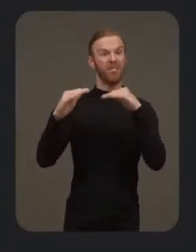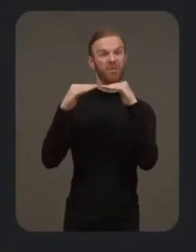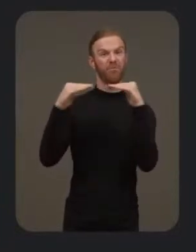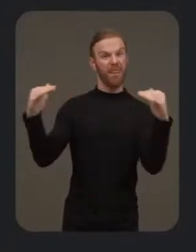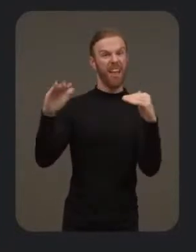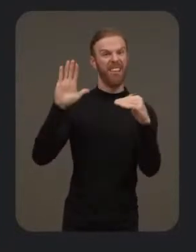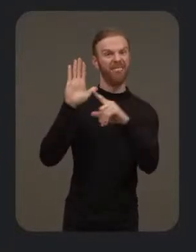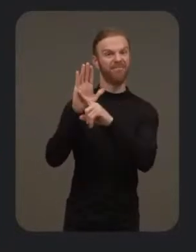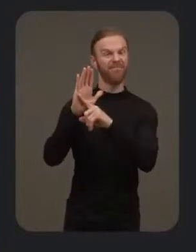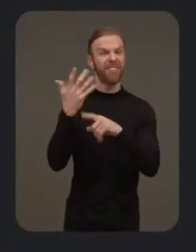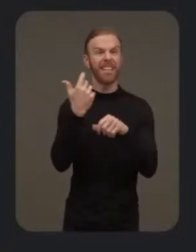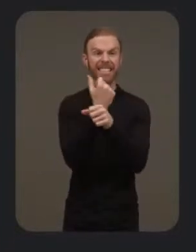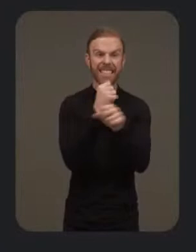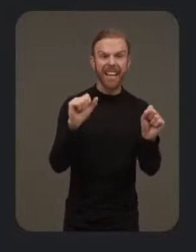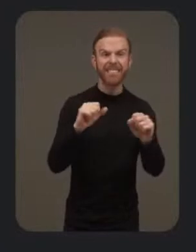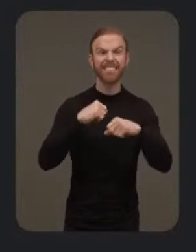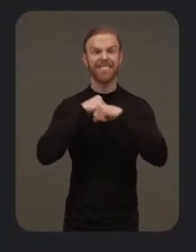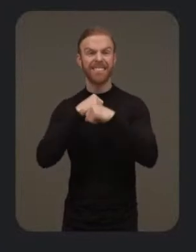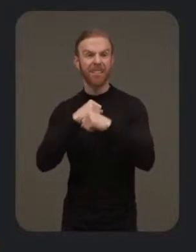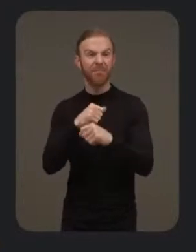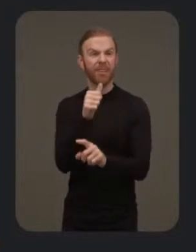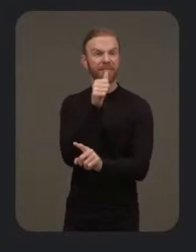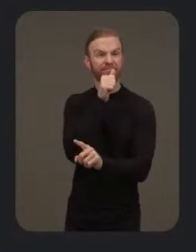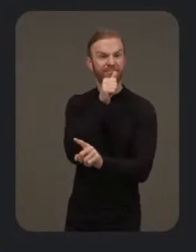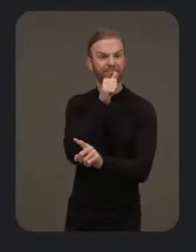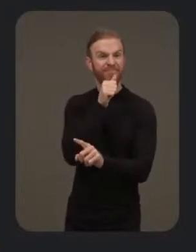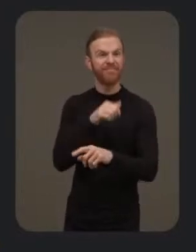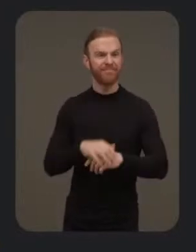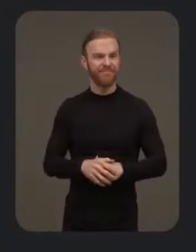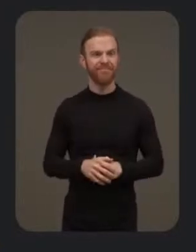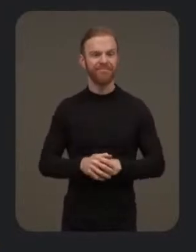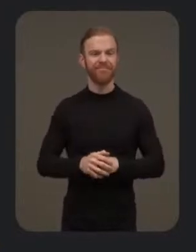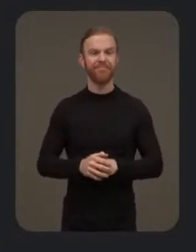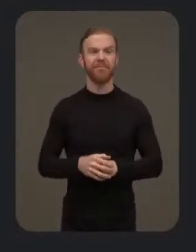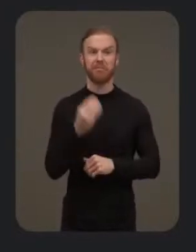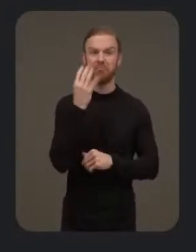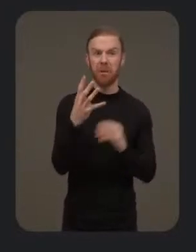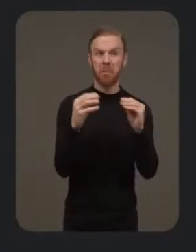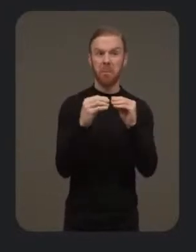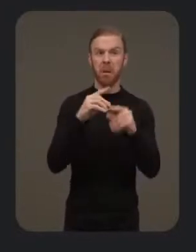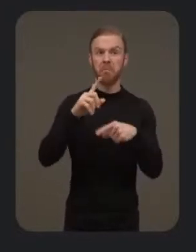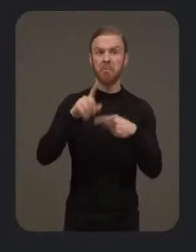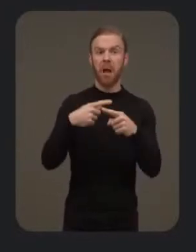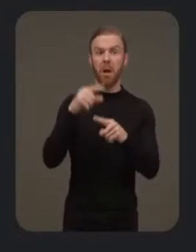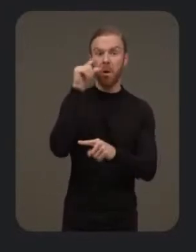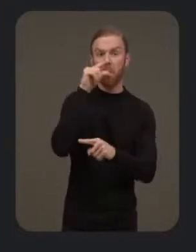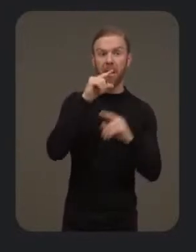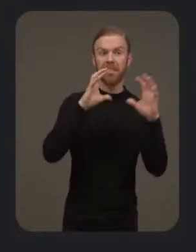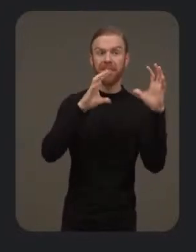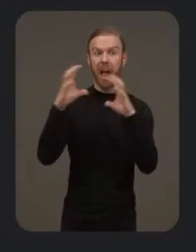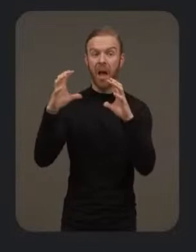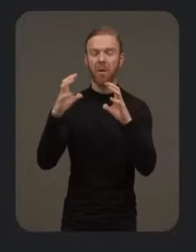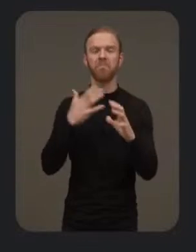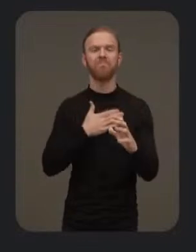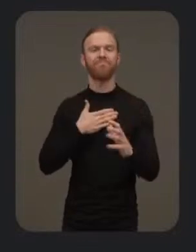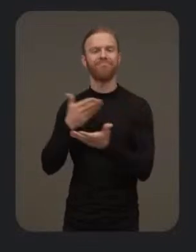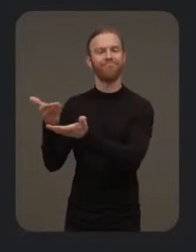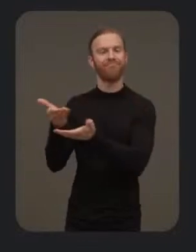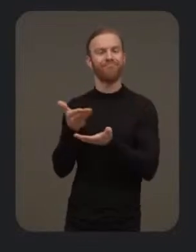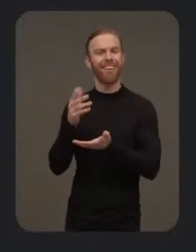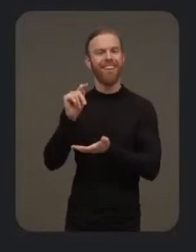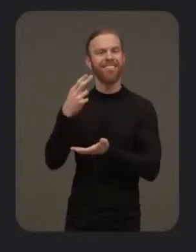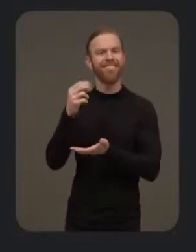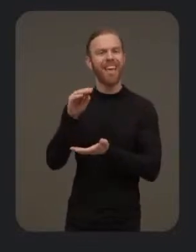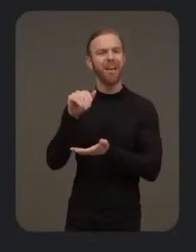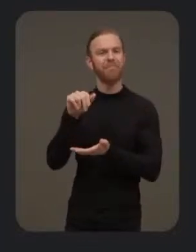enterprise-grade safety, security, and privacy. To tell you more about how we are doing this with Google Cloud, please welcome